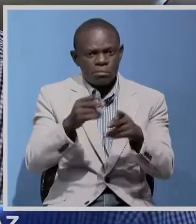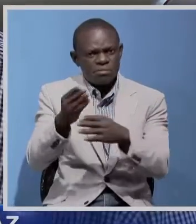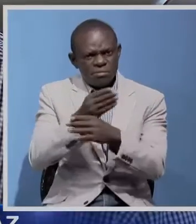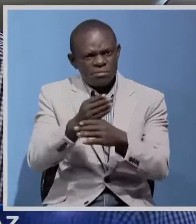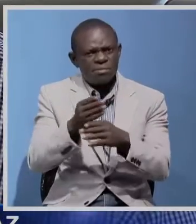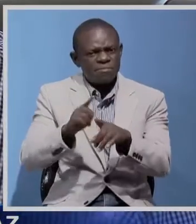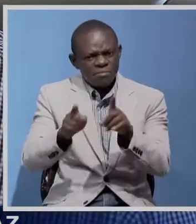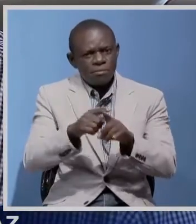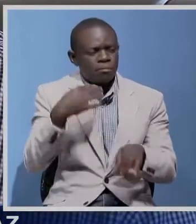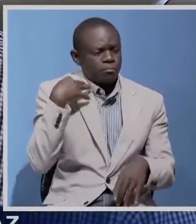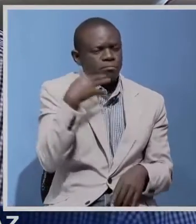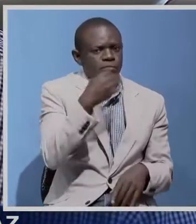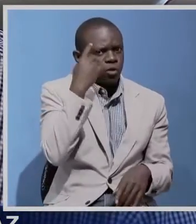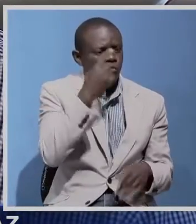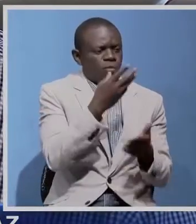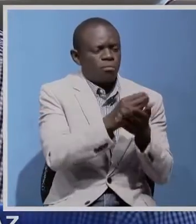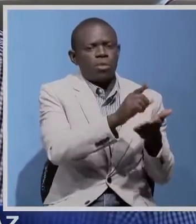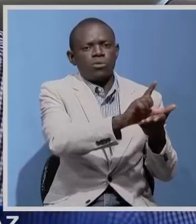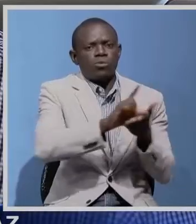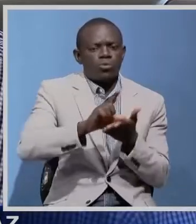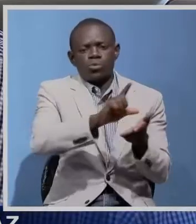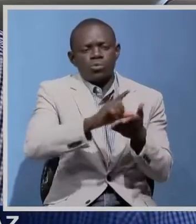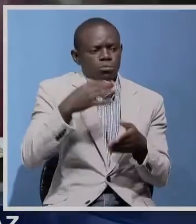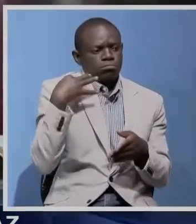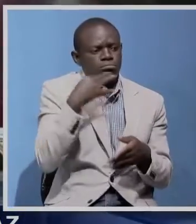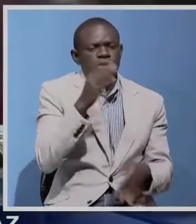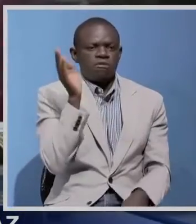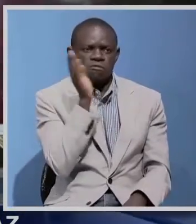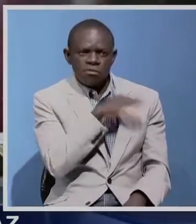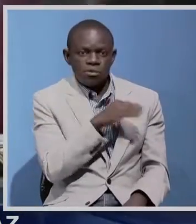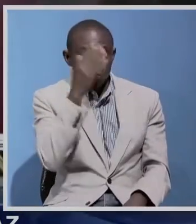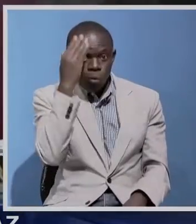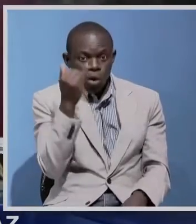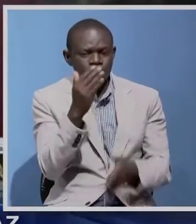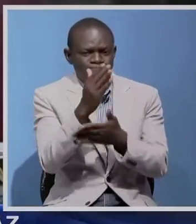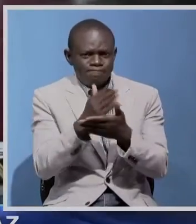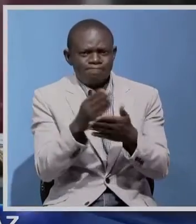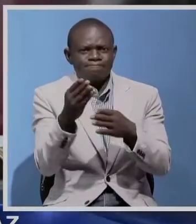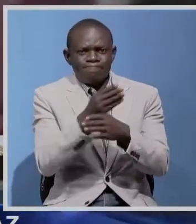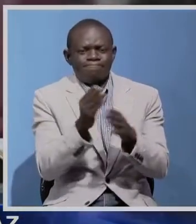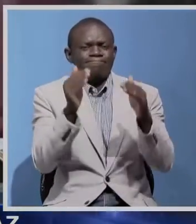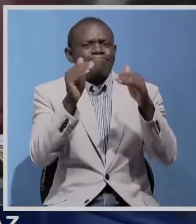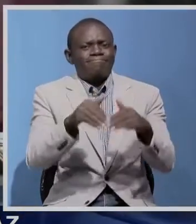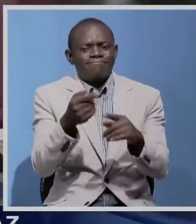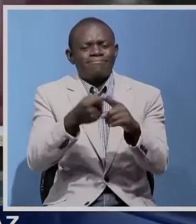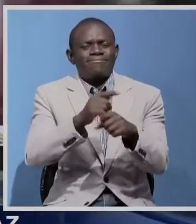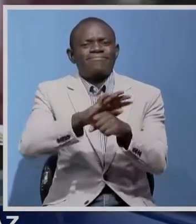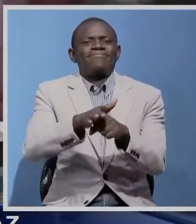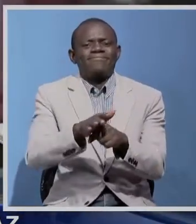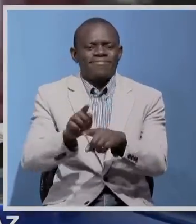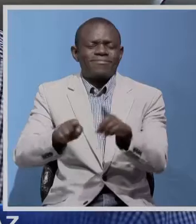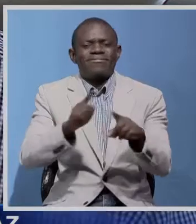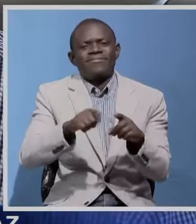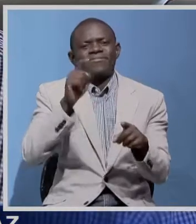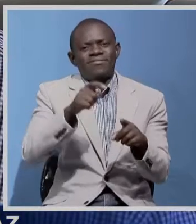internal liquidity, those that may have a shortfall are rushing to pick up money from the central bank. There are conditionalities that banks have to